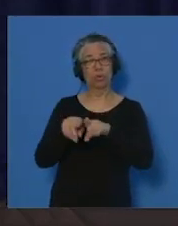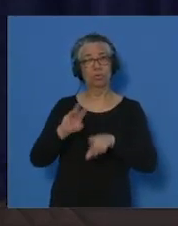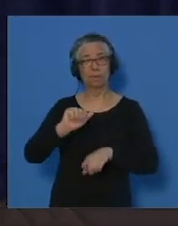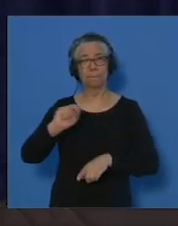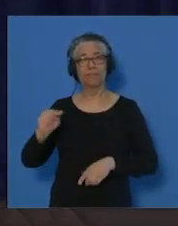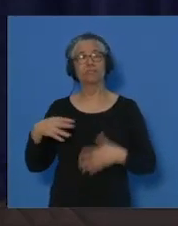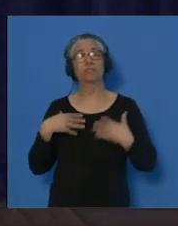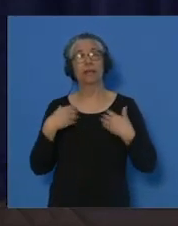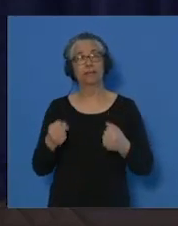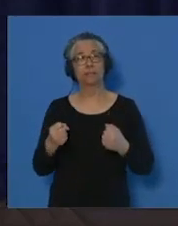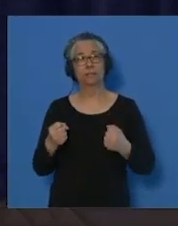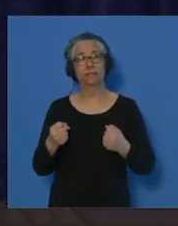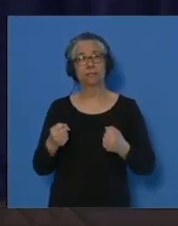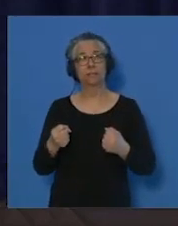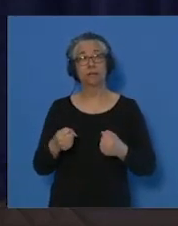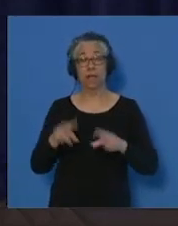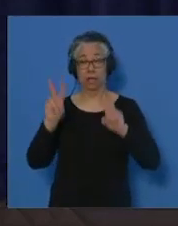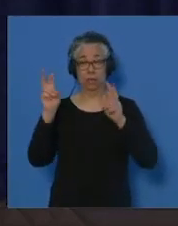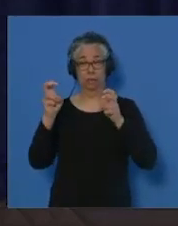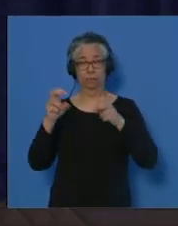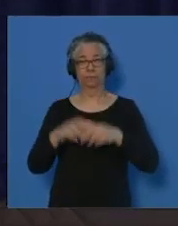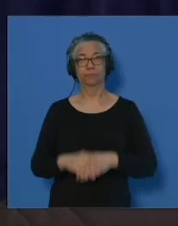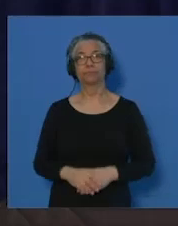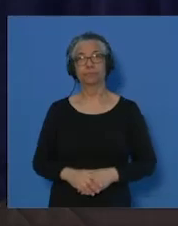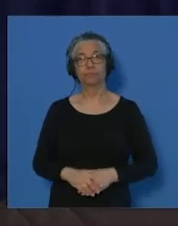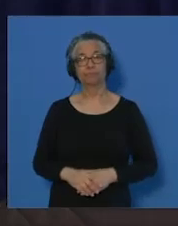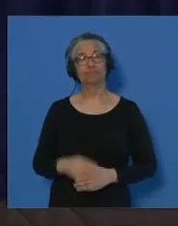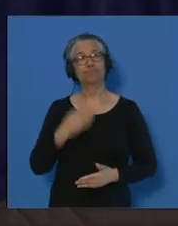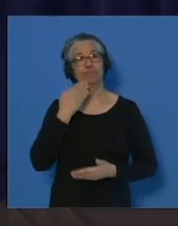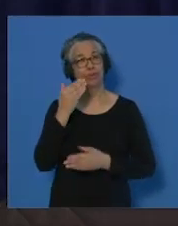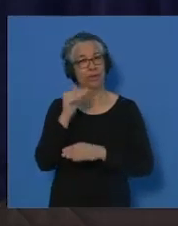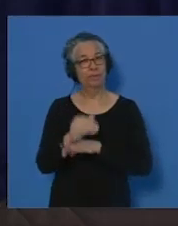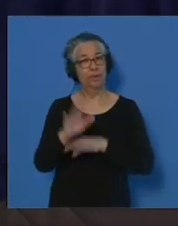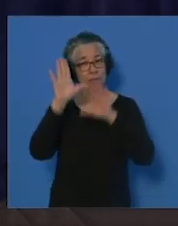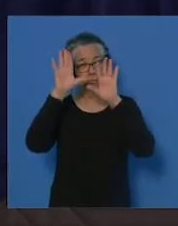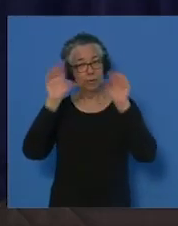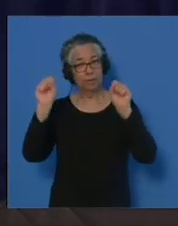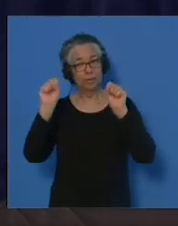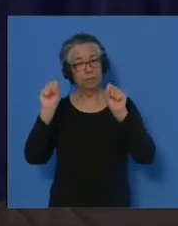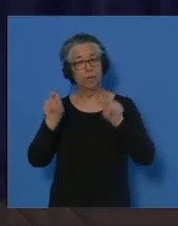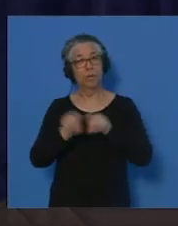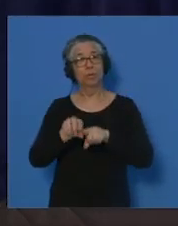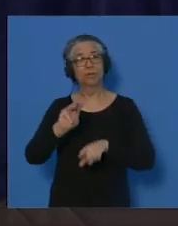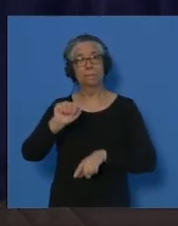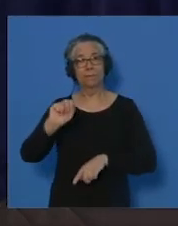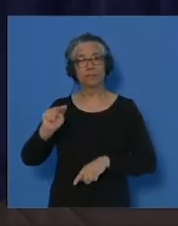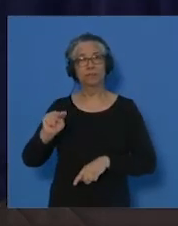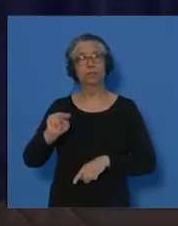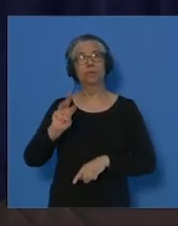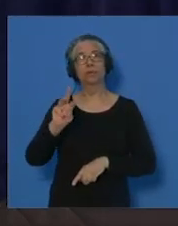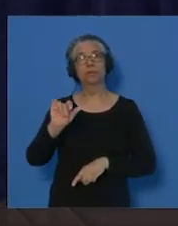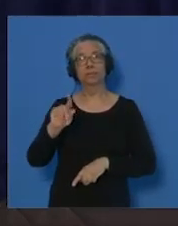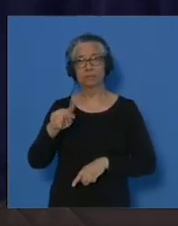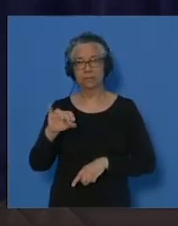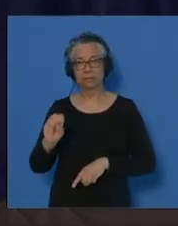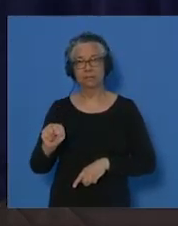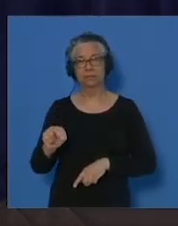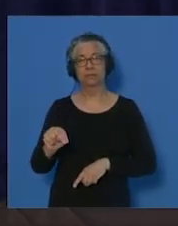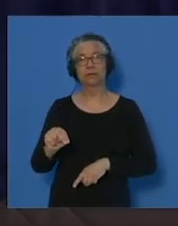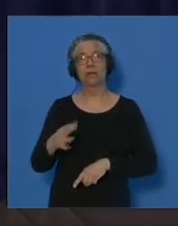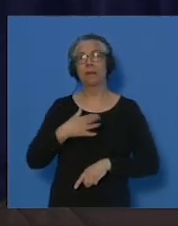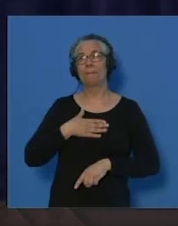Health. And I quote, "Good evening, Premier and Minister Wilson. My mother